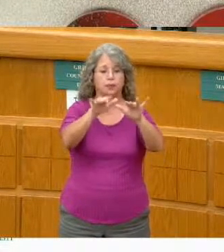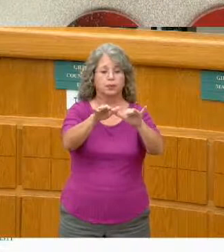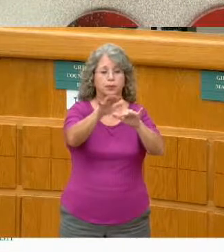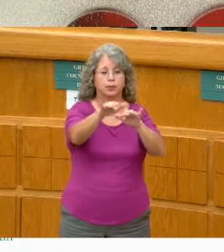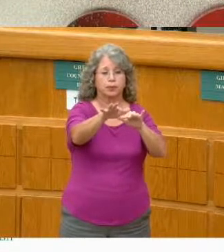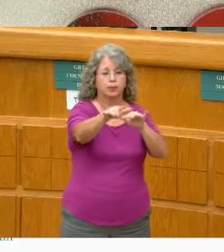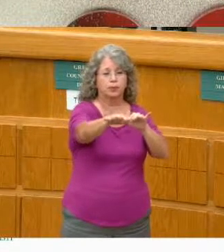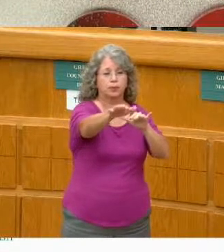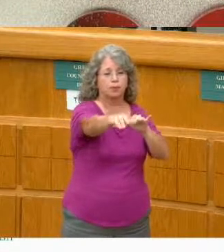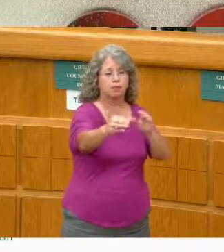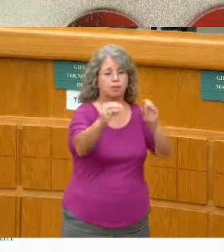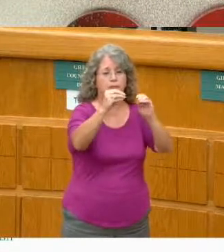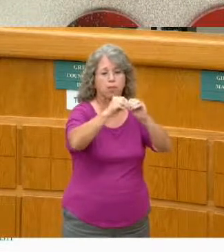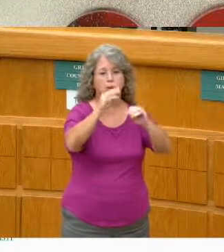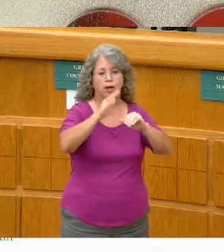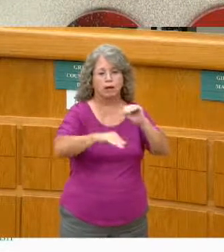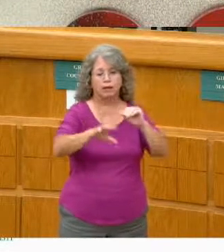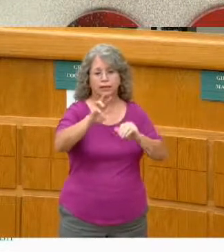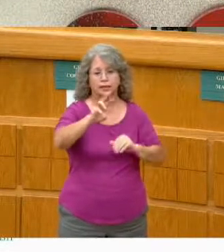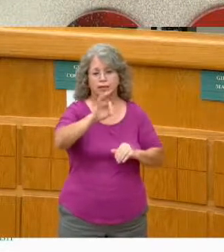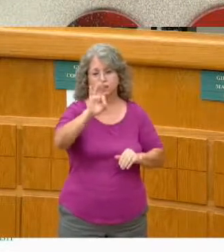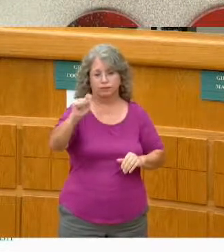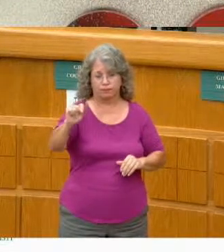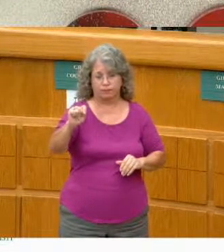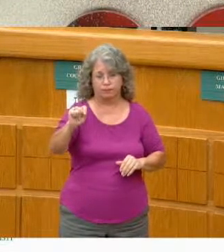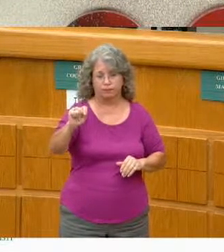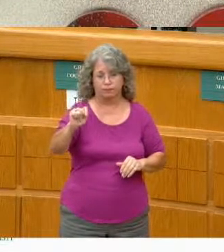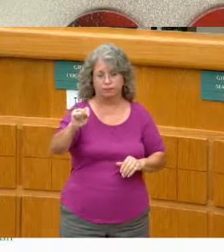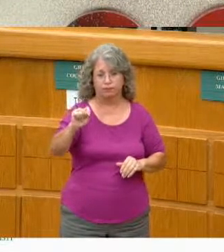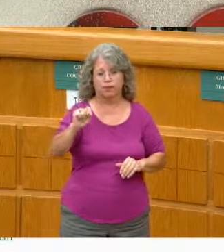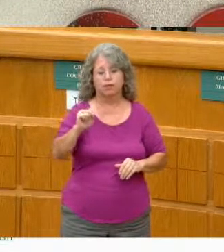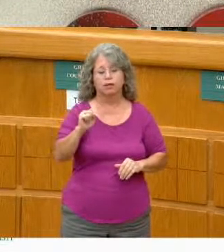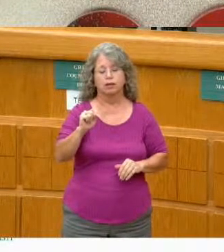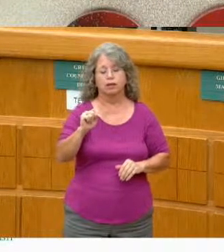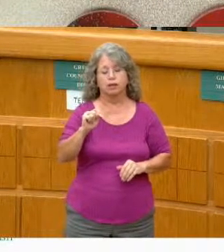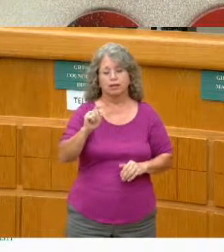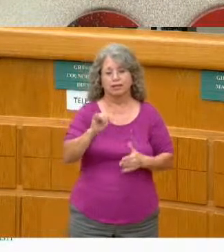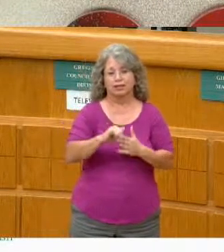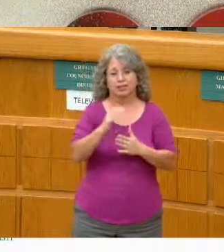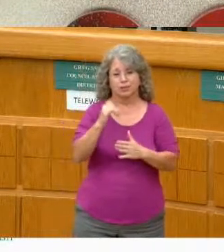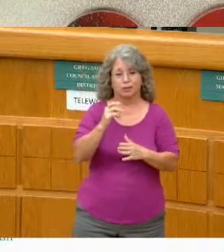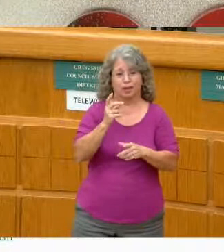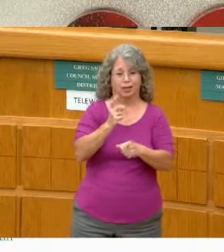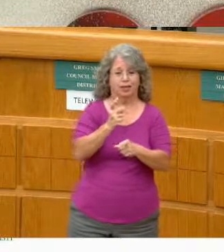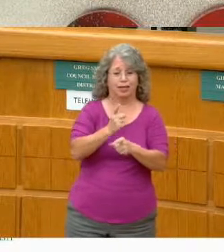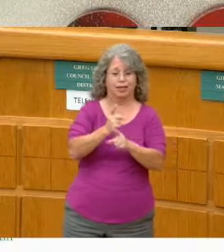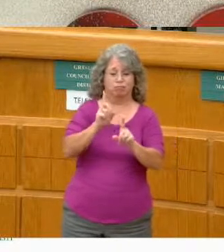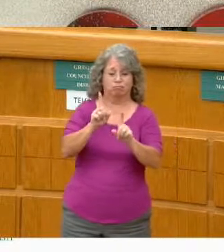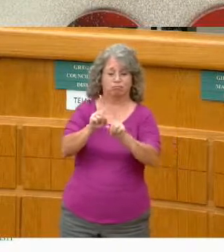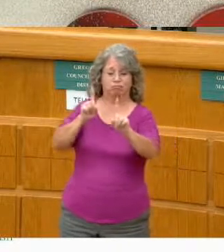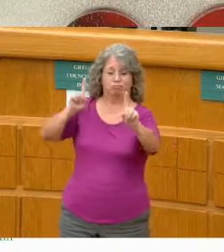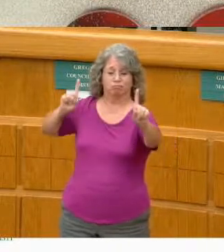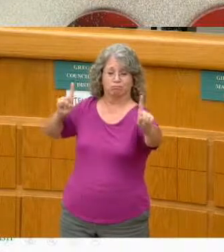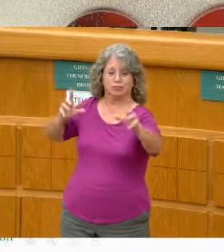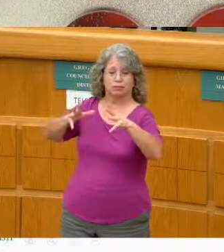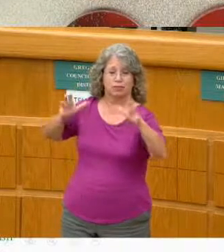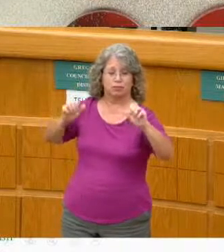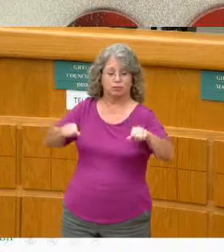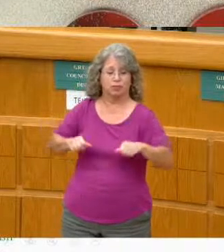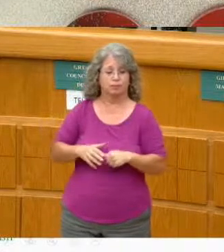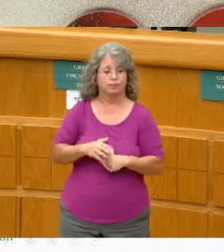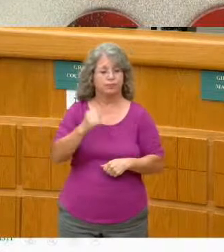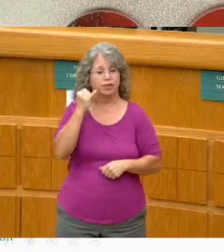spread in aerosols also. Aerosols spread more than 6 feet, and that's why social distancing pretty much as you can